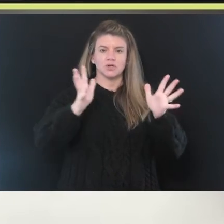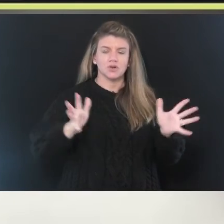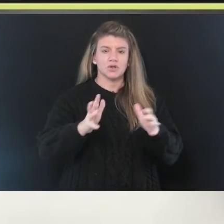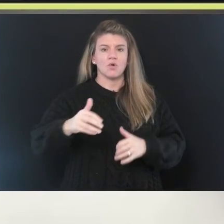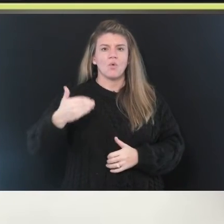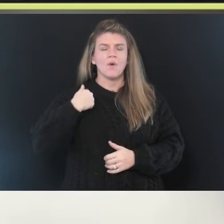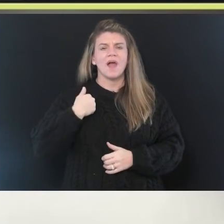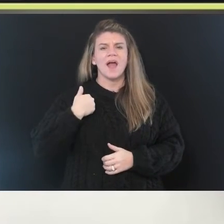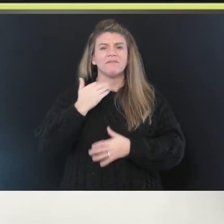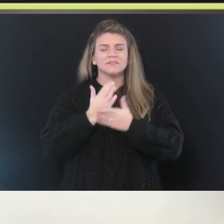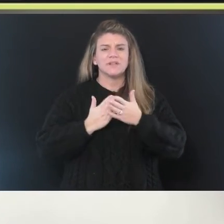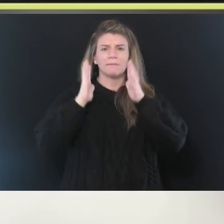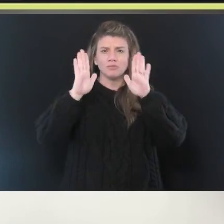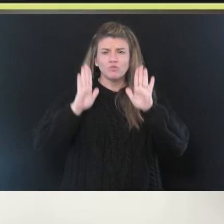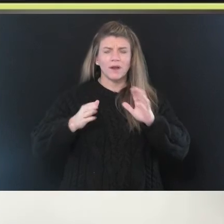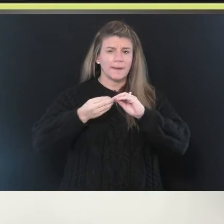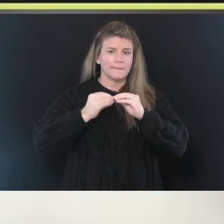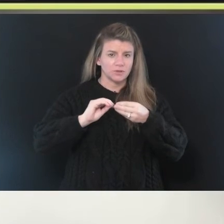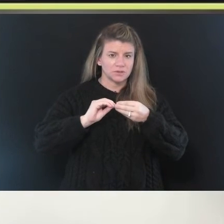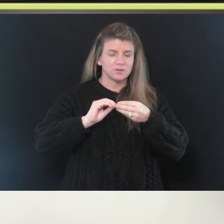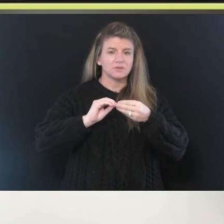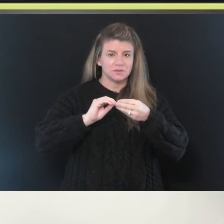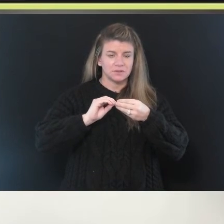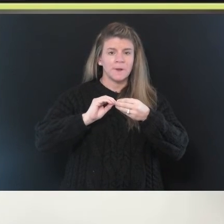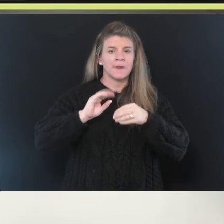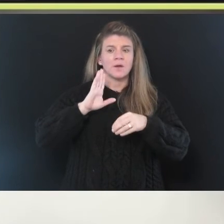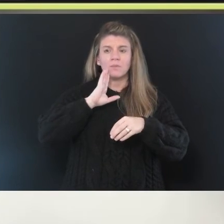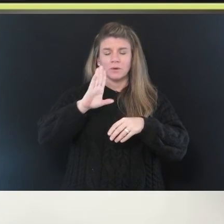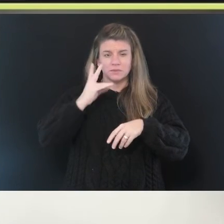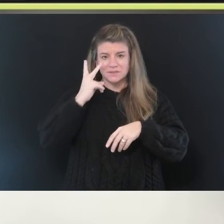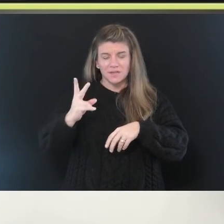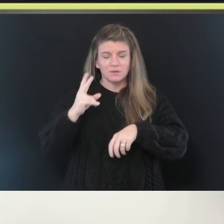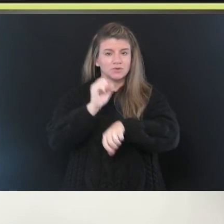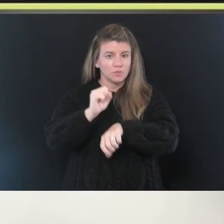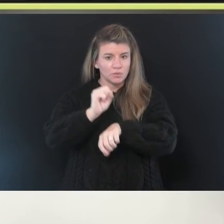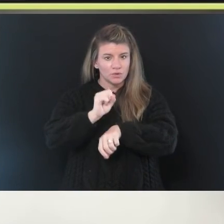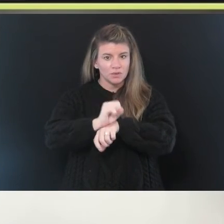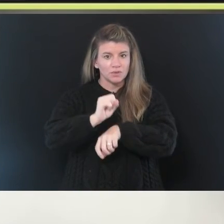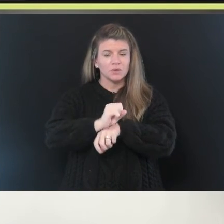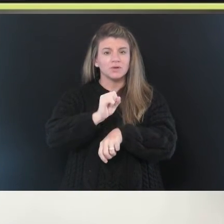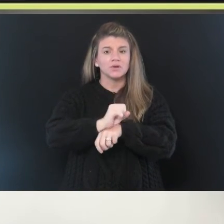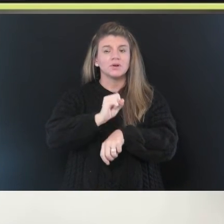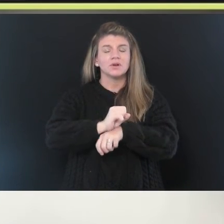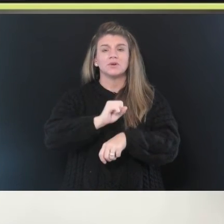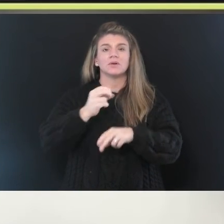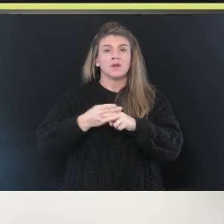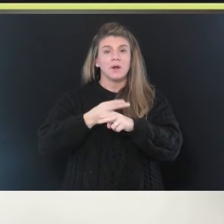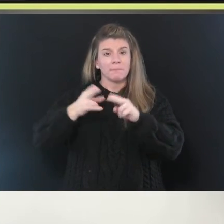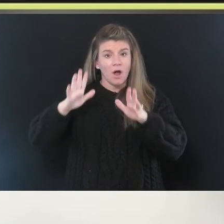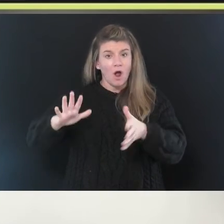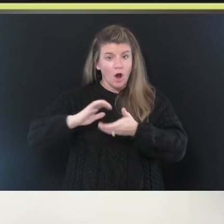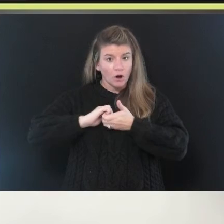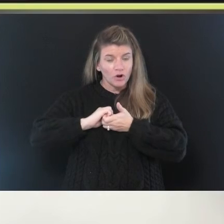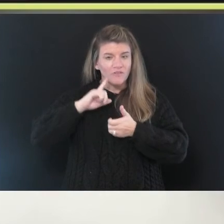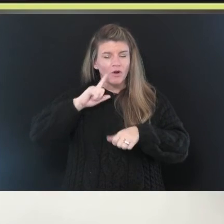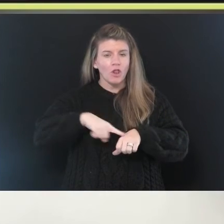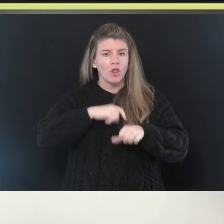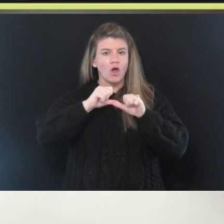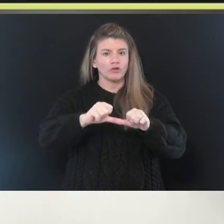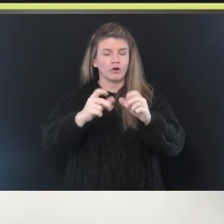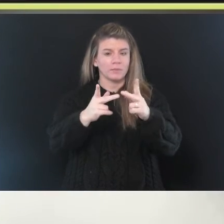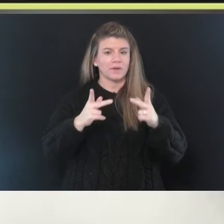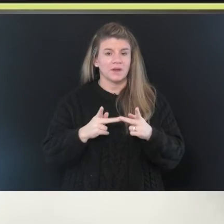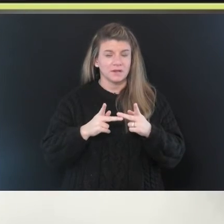have some great numbers that we've seen with the work with our partners at the long-term care